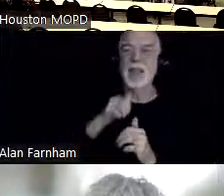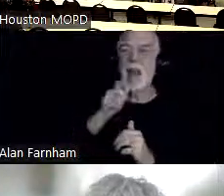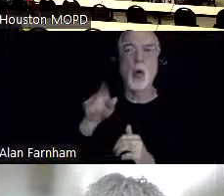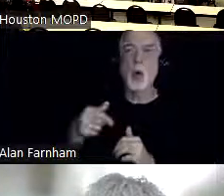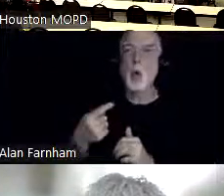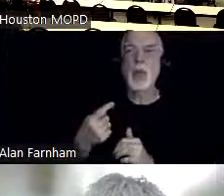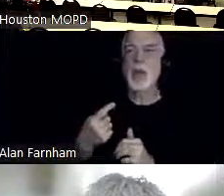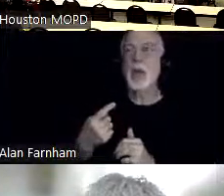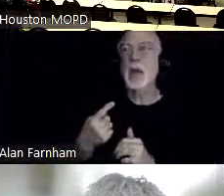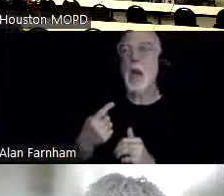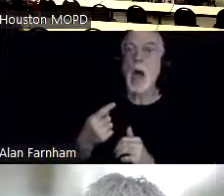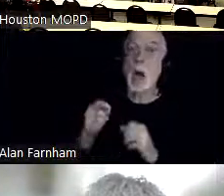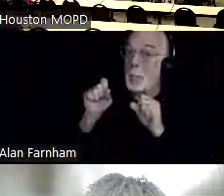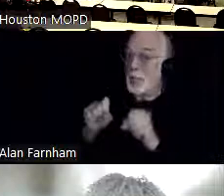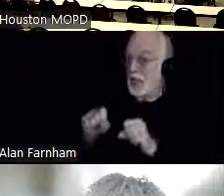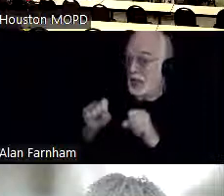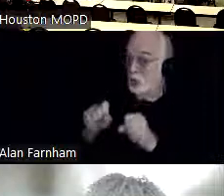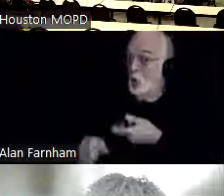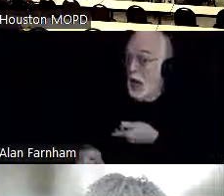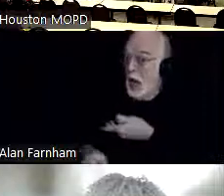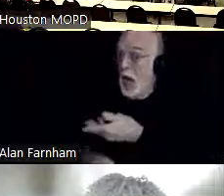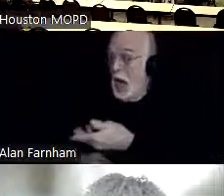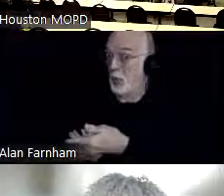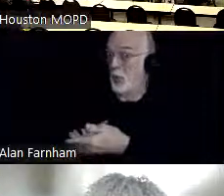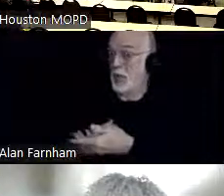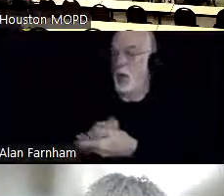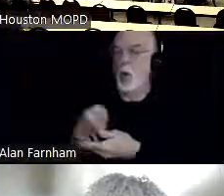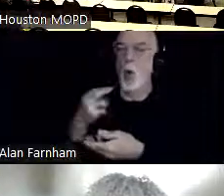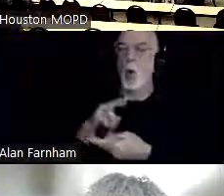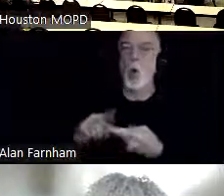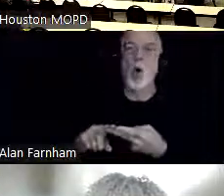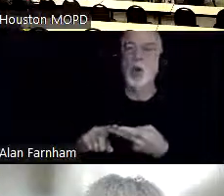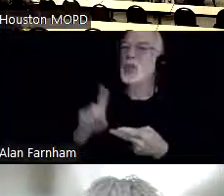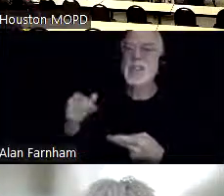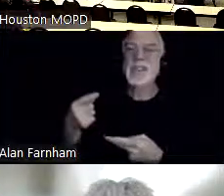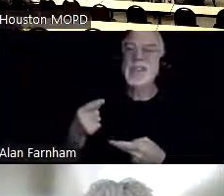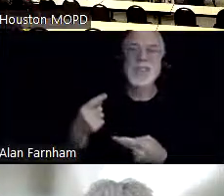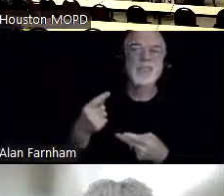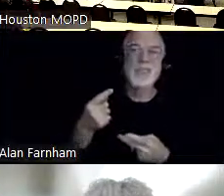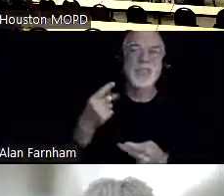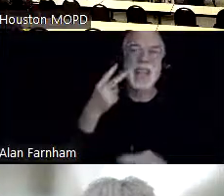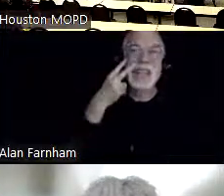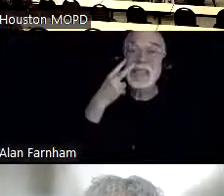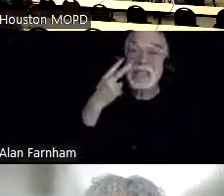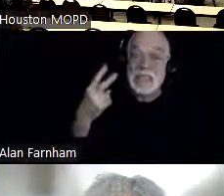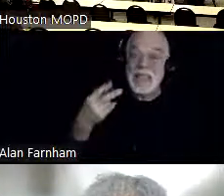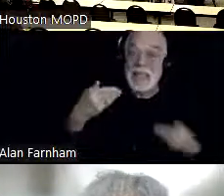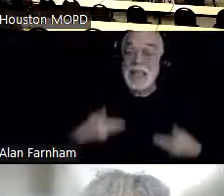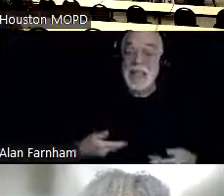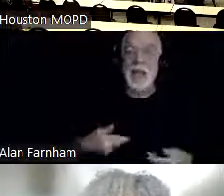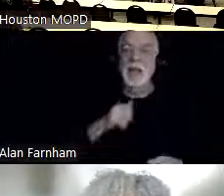potential workforce, but just to see us beyond the